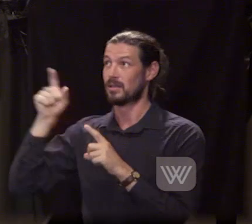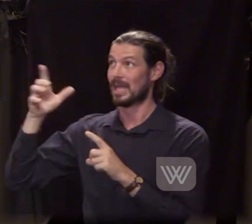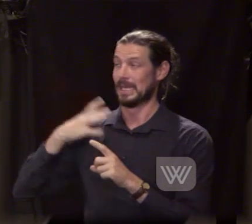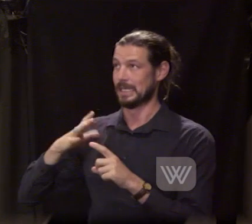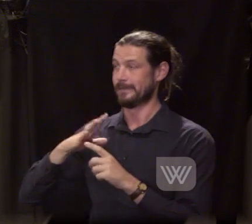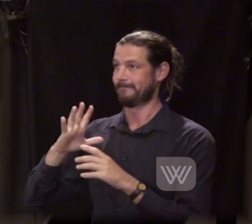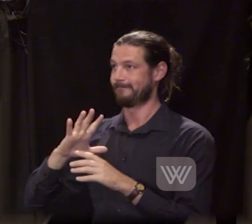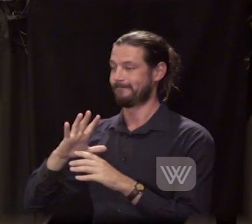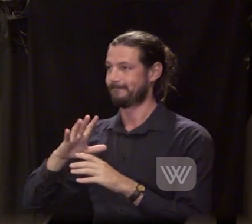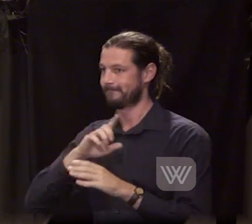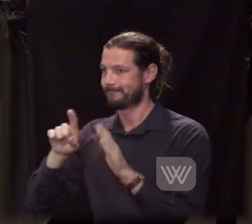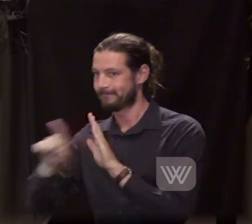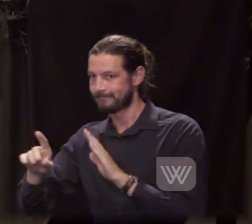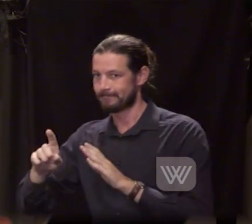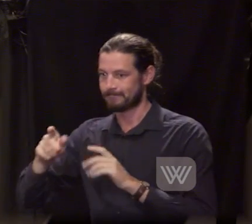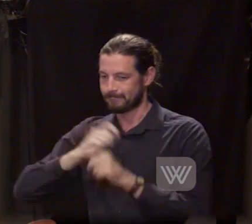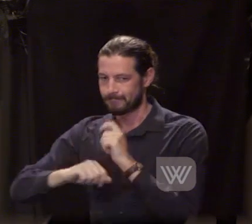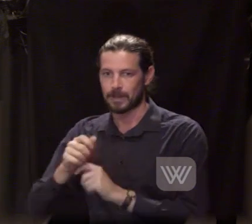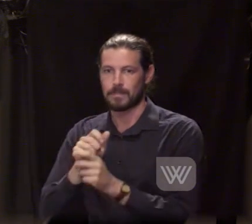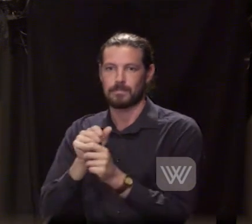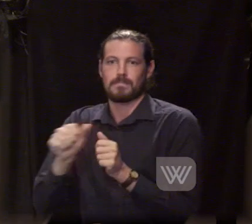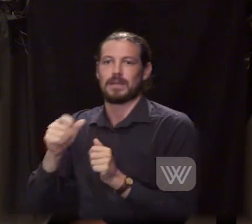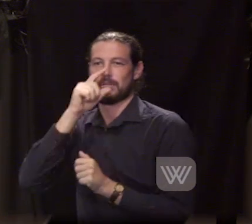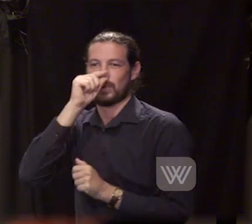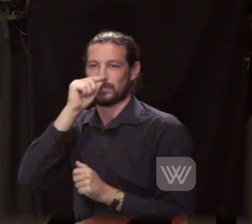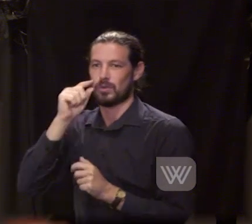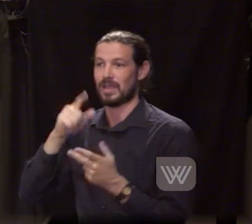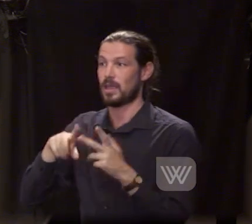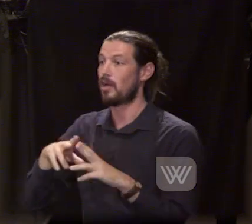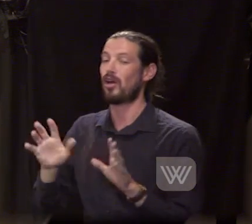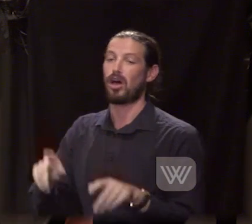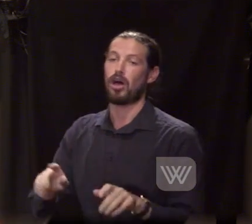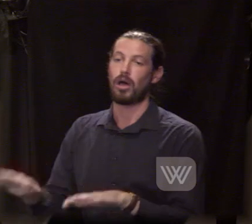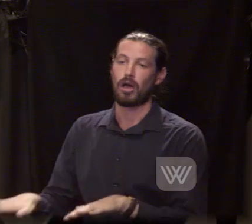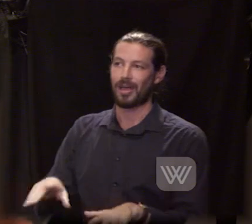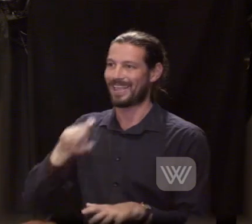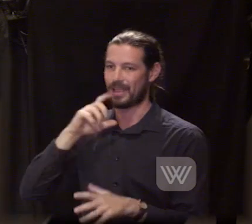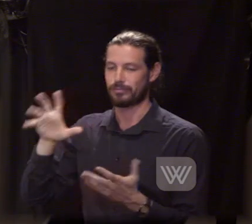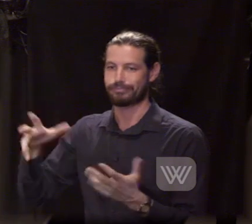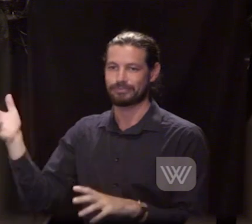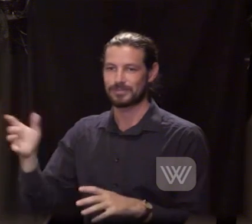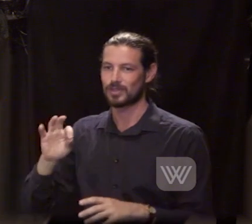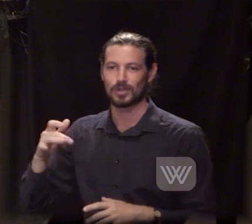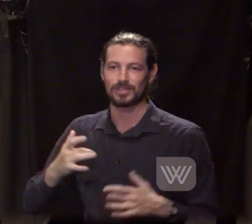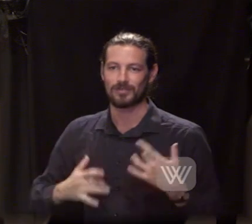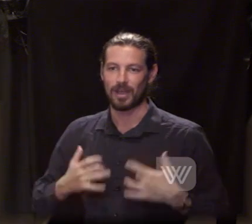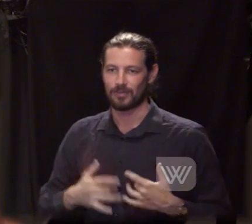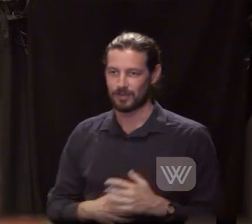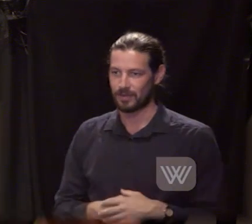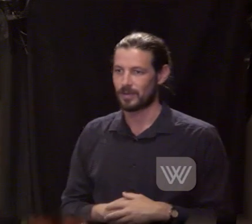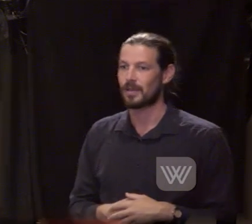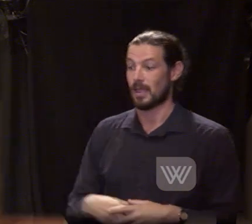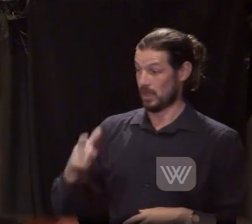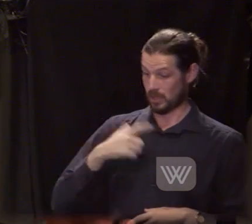humanity just to survive there. And that's, I think it's going to take an international collaborative group to get there because,